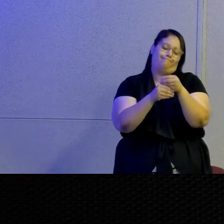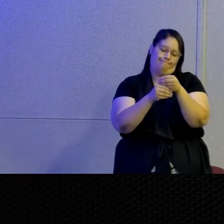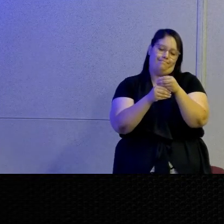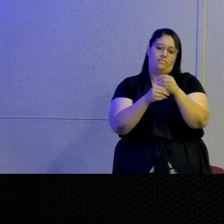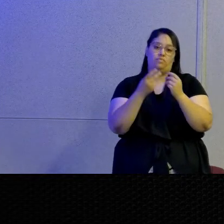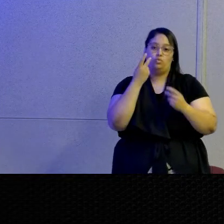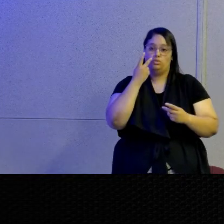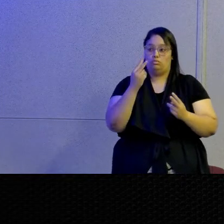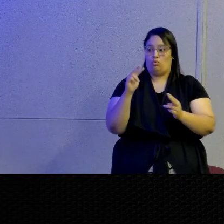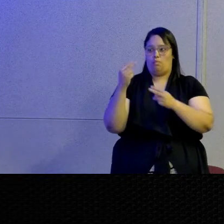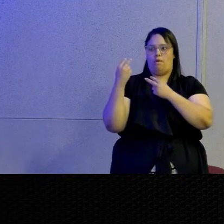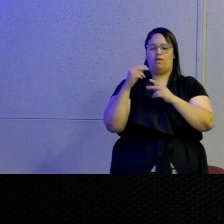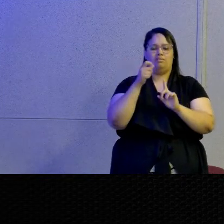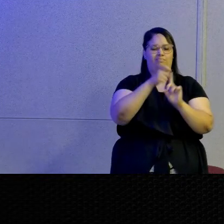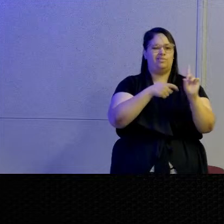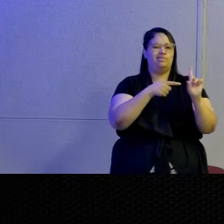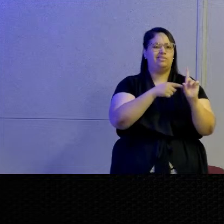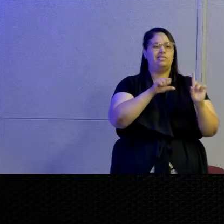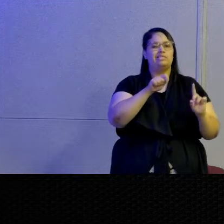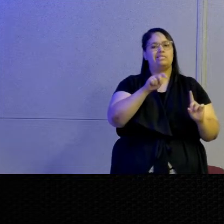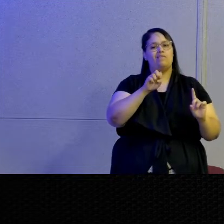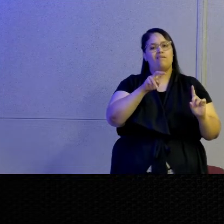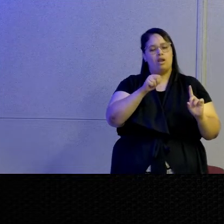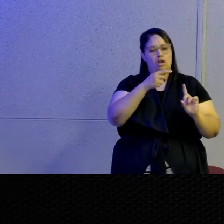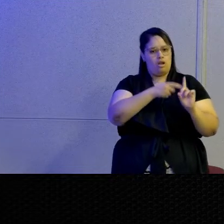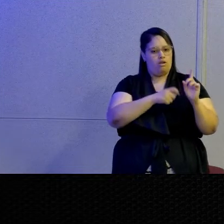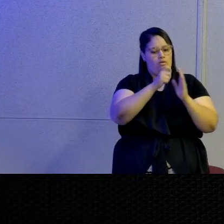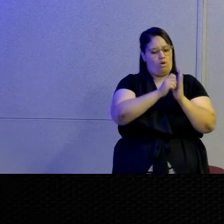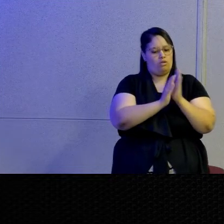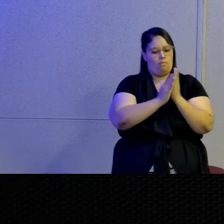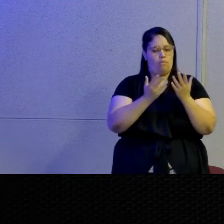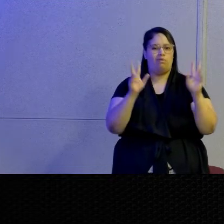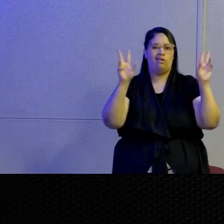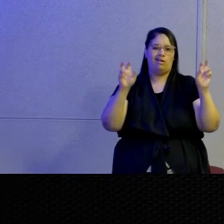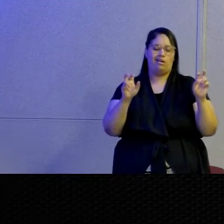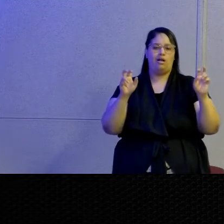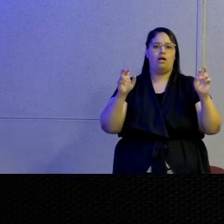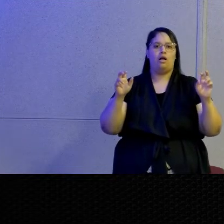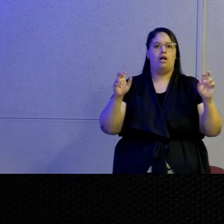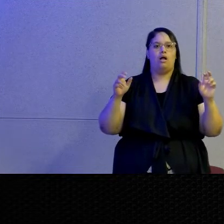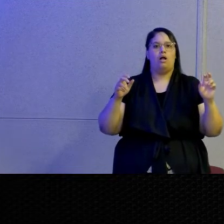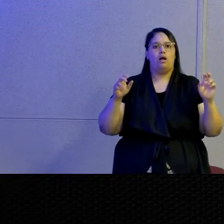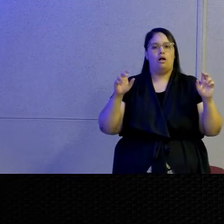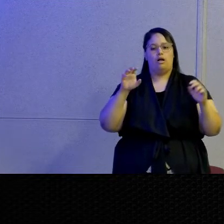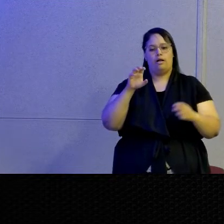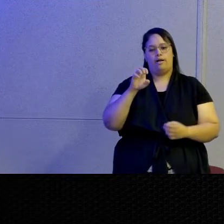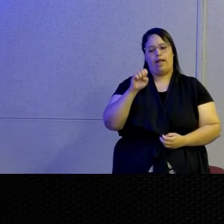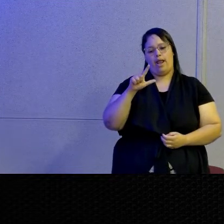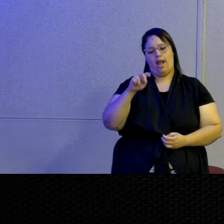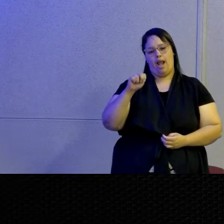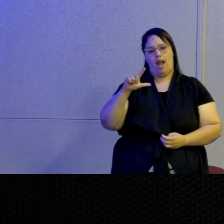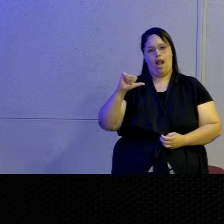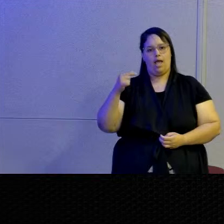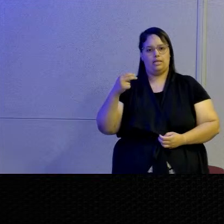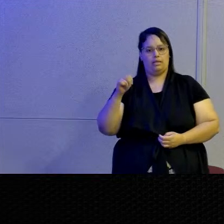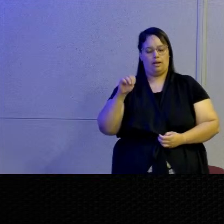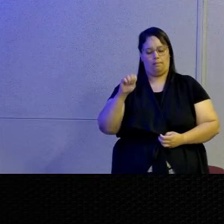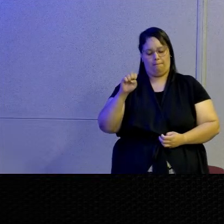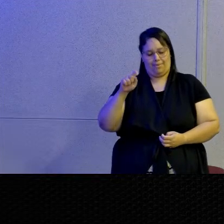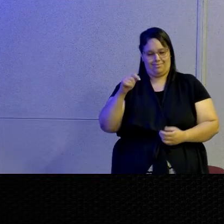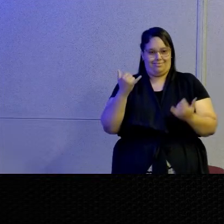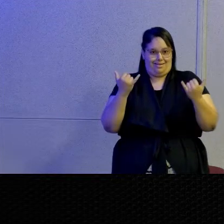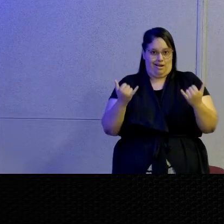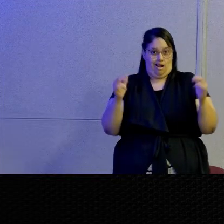Steven Pinker wrote a book on enlightenment called Enlightenment Now, and just charting how far we've actually come, but it is a